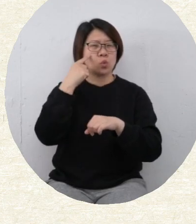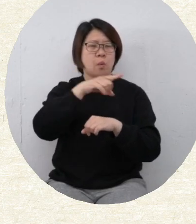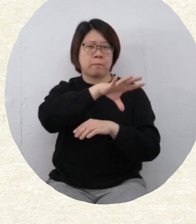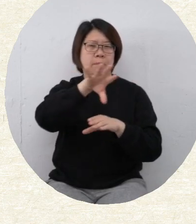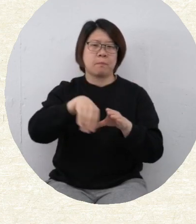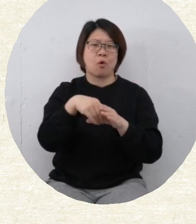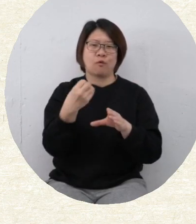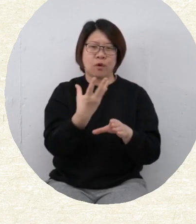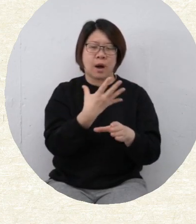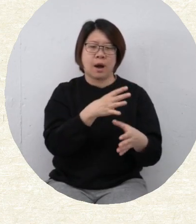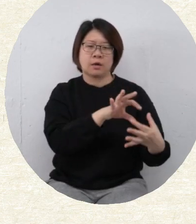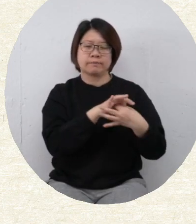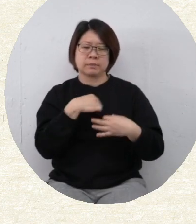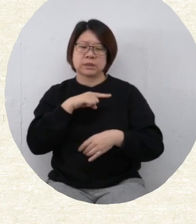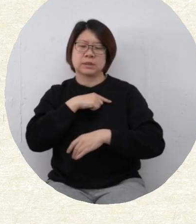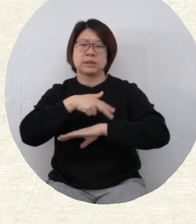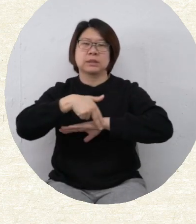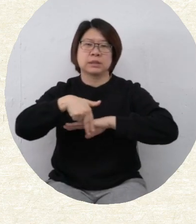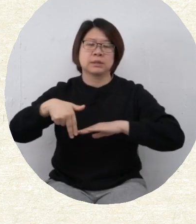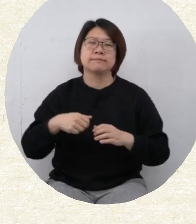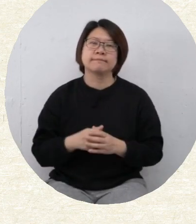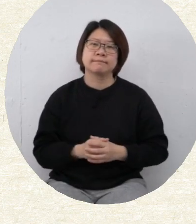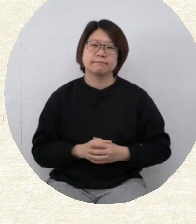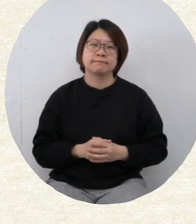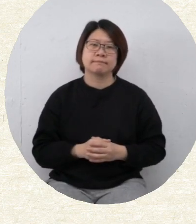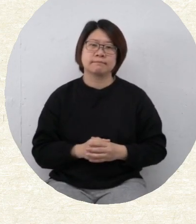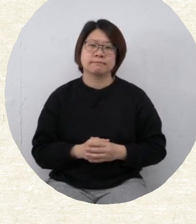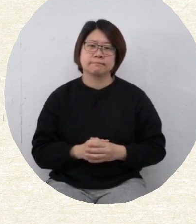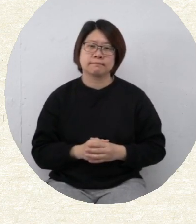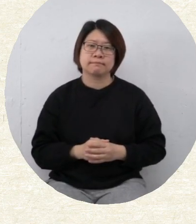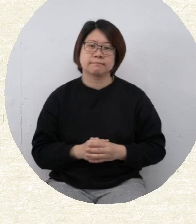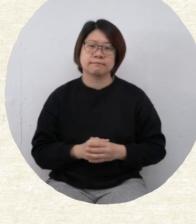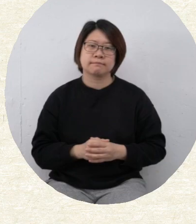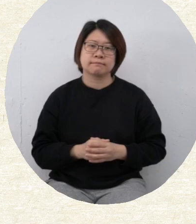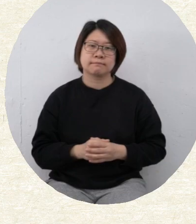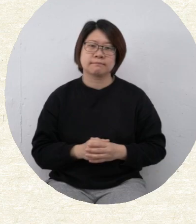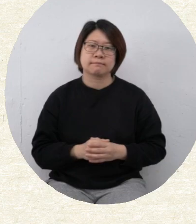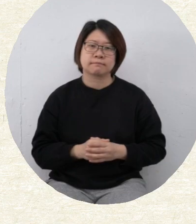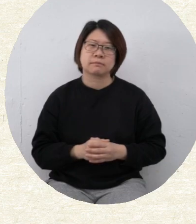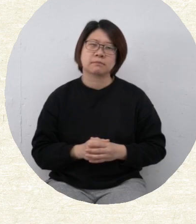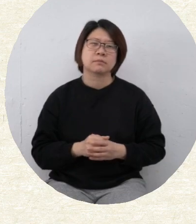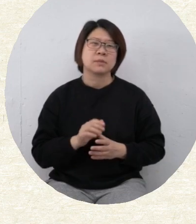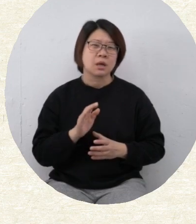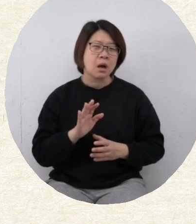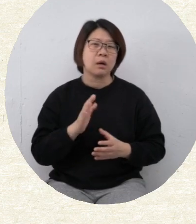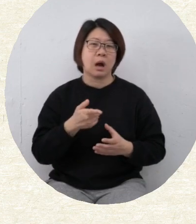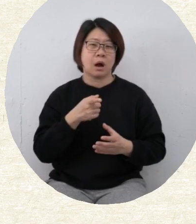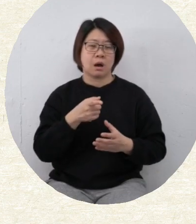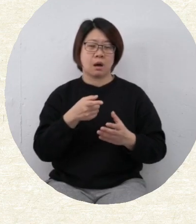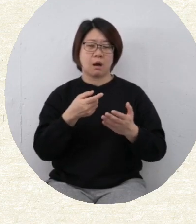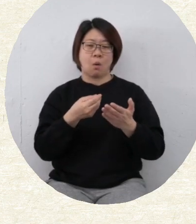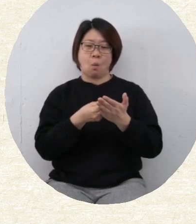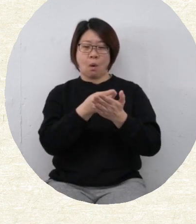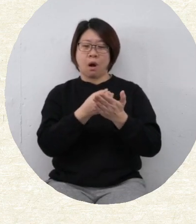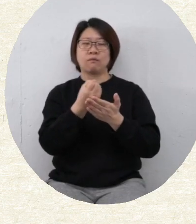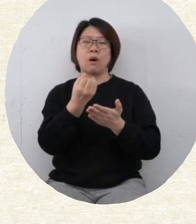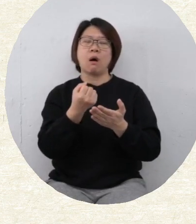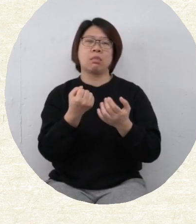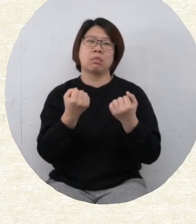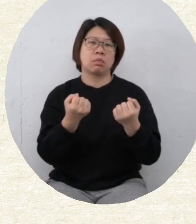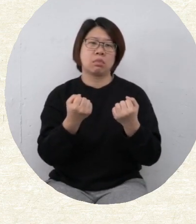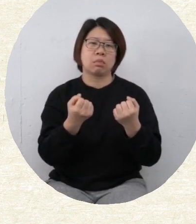feeling of time being so fleeting, and I think cut flower arrangement has that kind